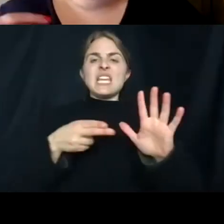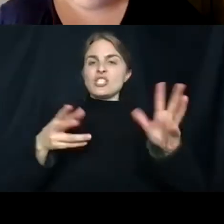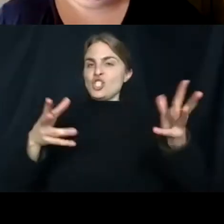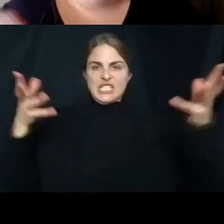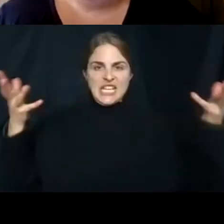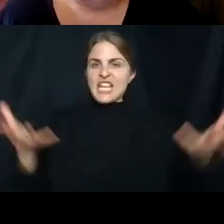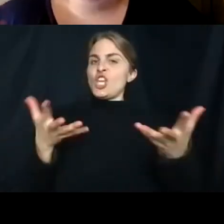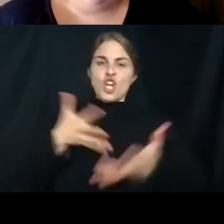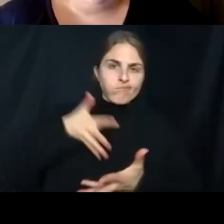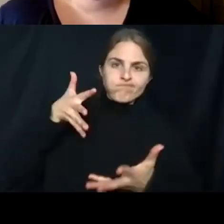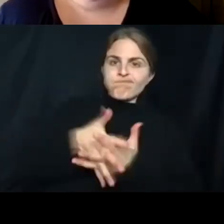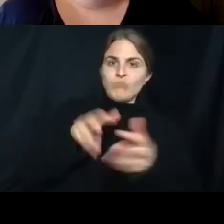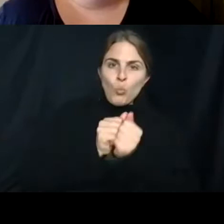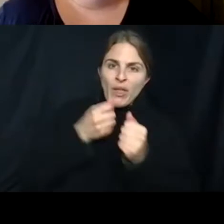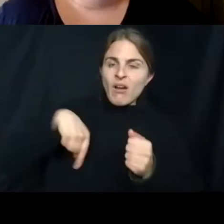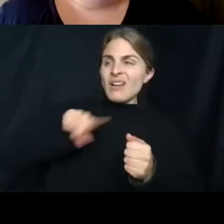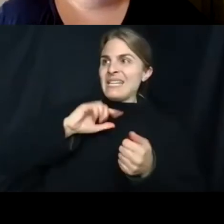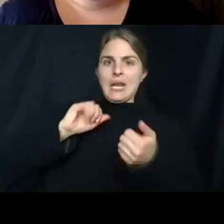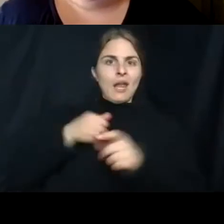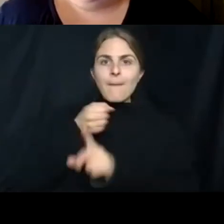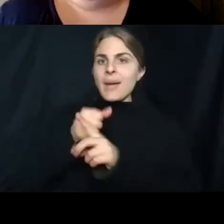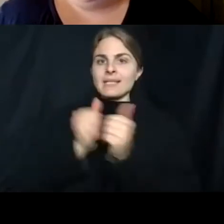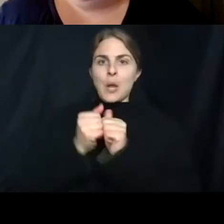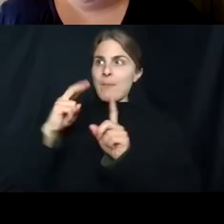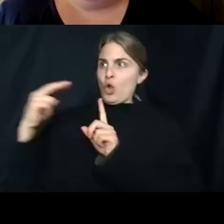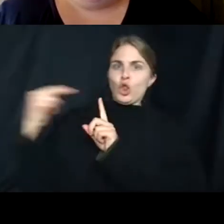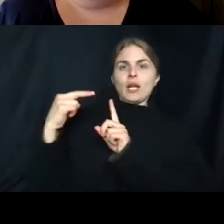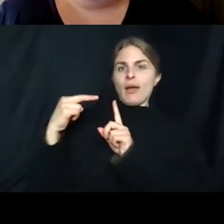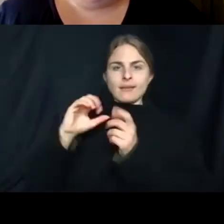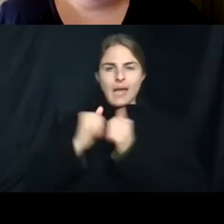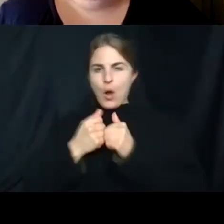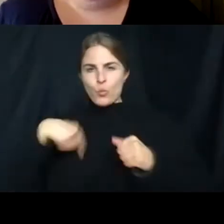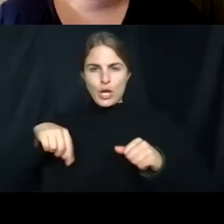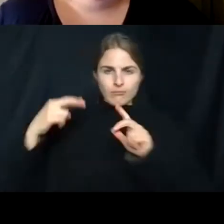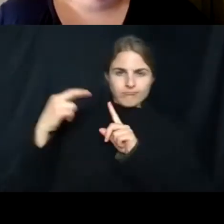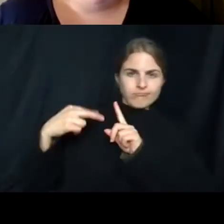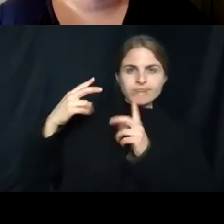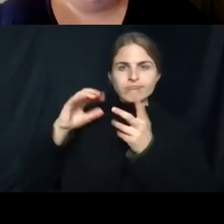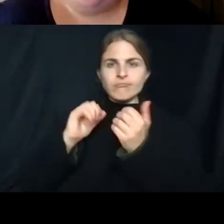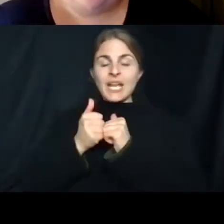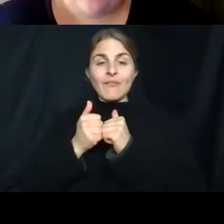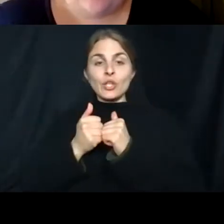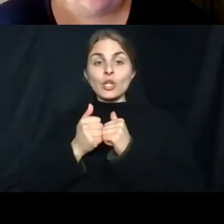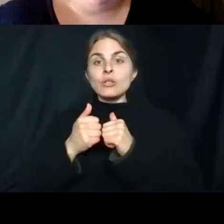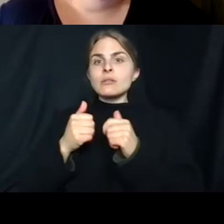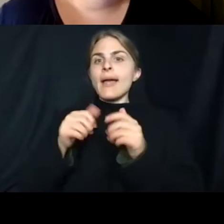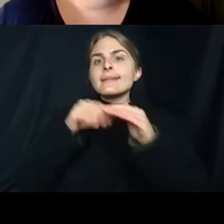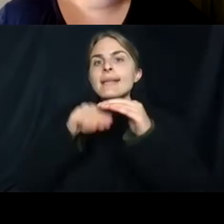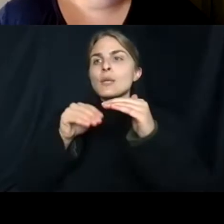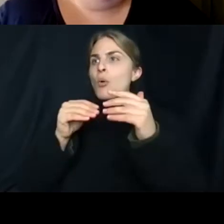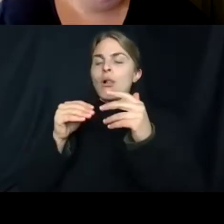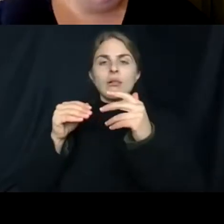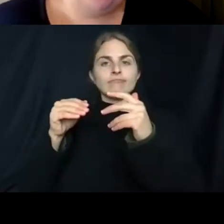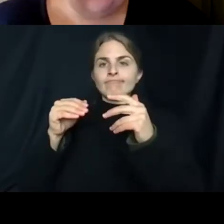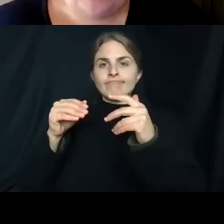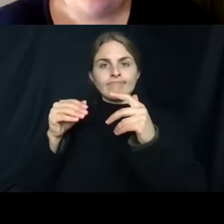It impacts how people look at us, whether or not there's accessible built environments on the outside, whether or not we can